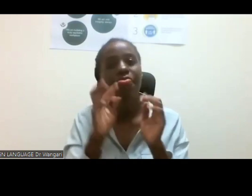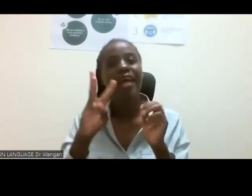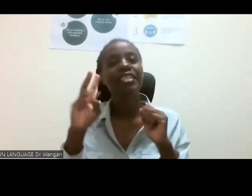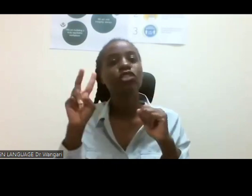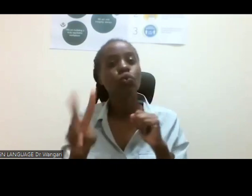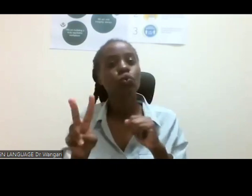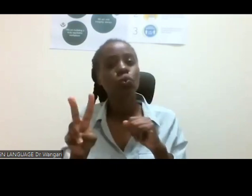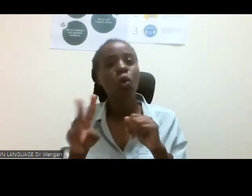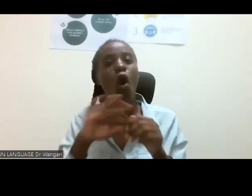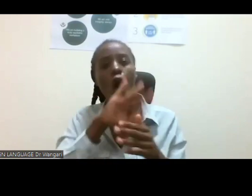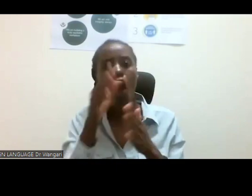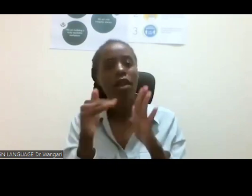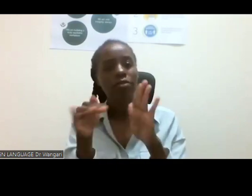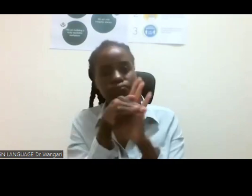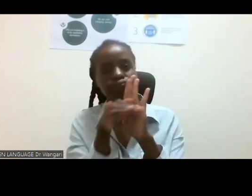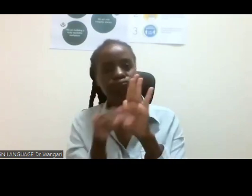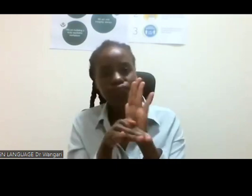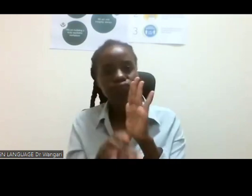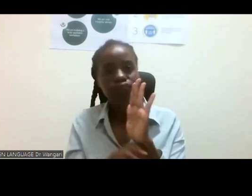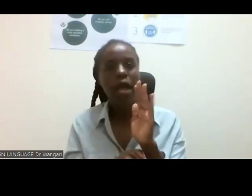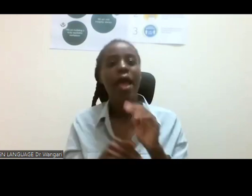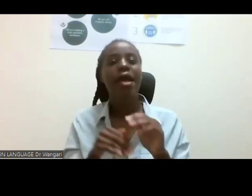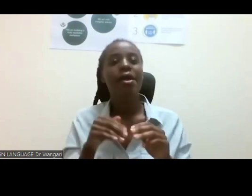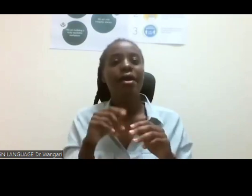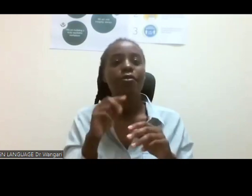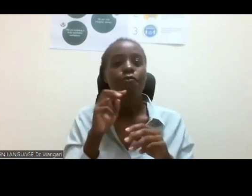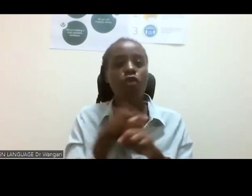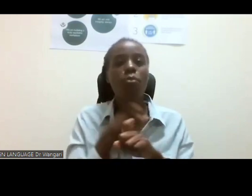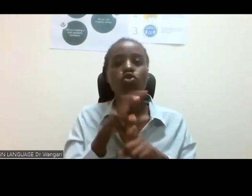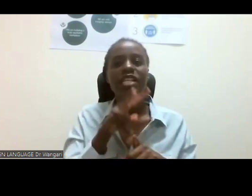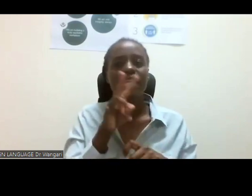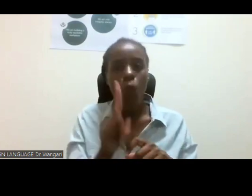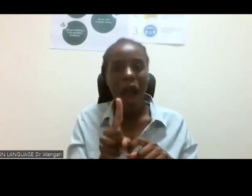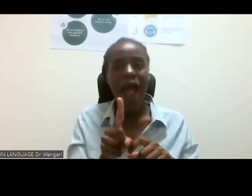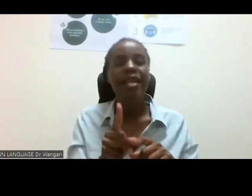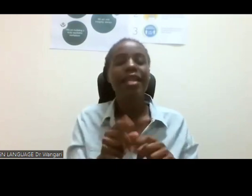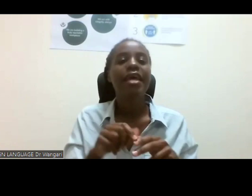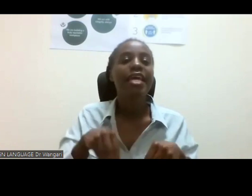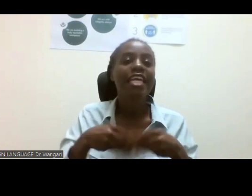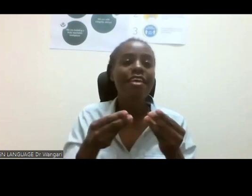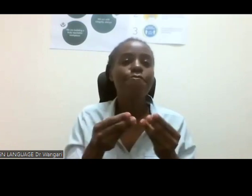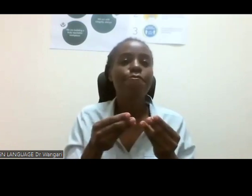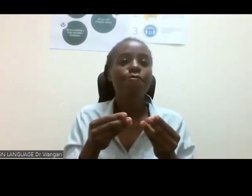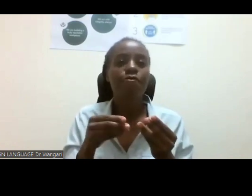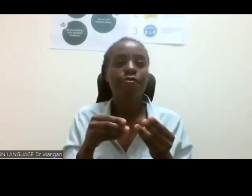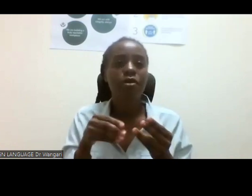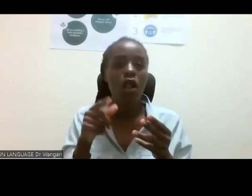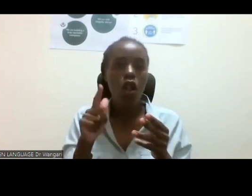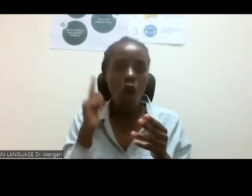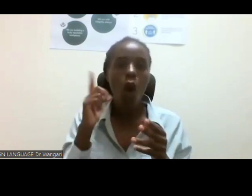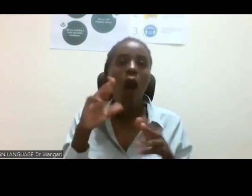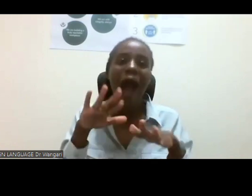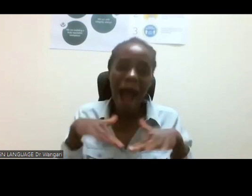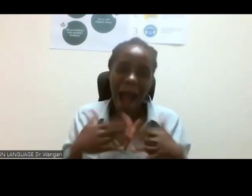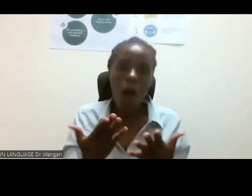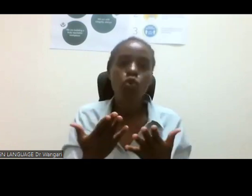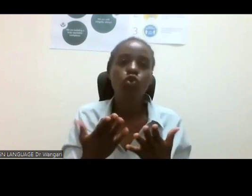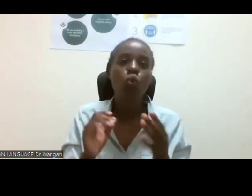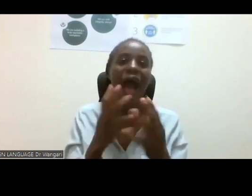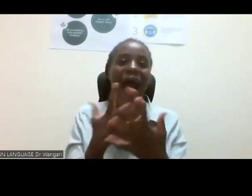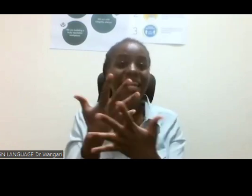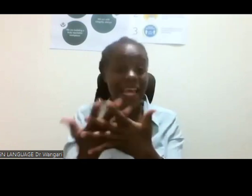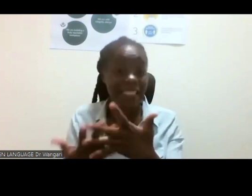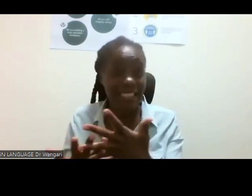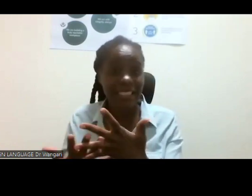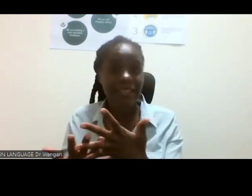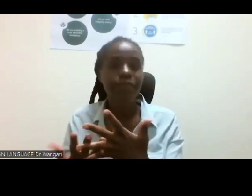subsections, section 21 provides for disciplinary proceedings against medical practitioner who commits an offense under the penal